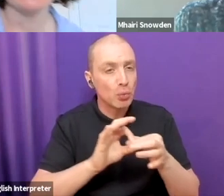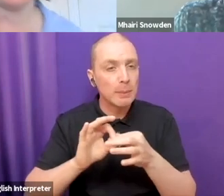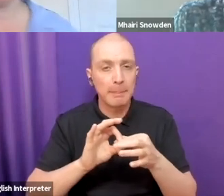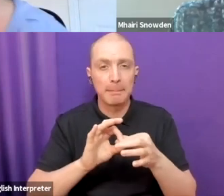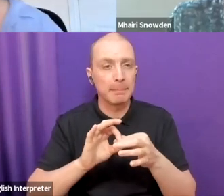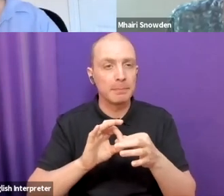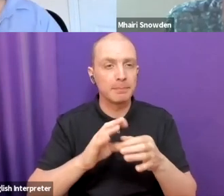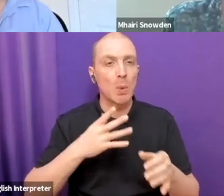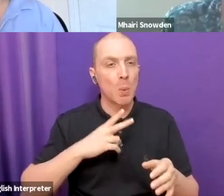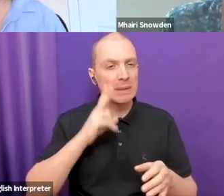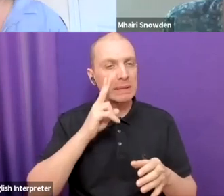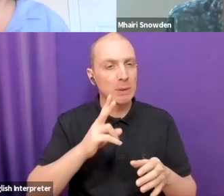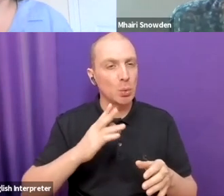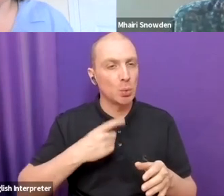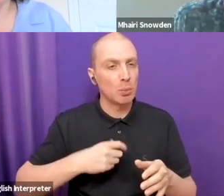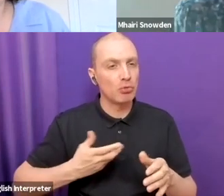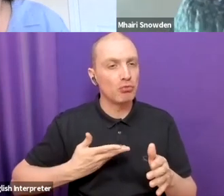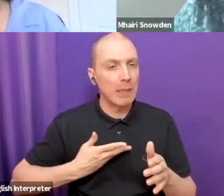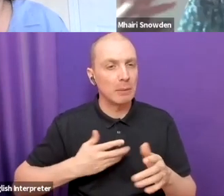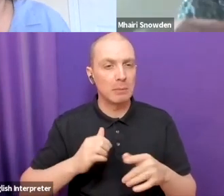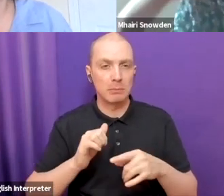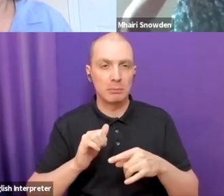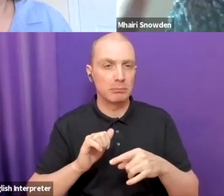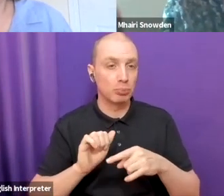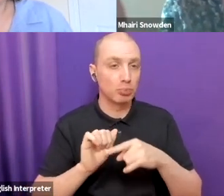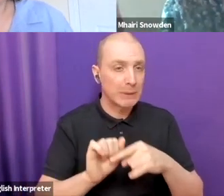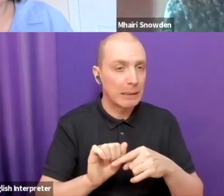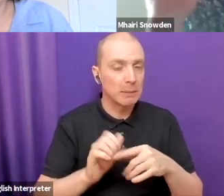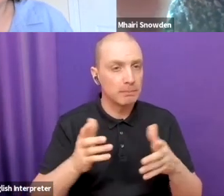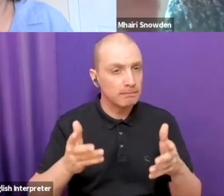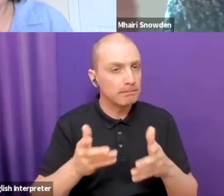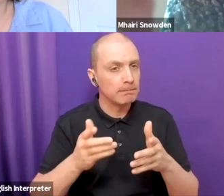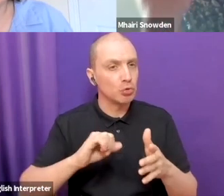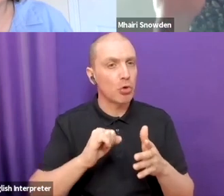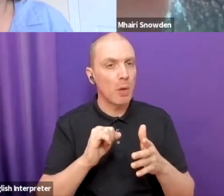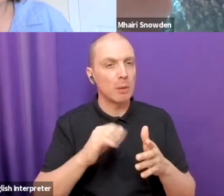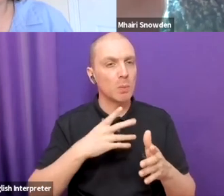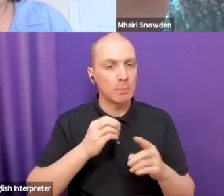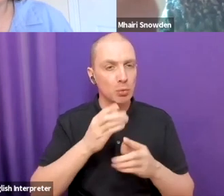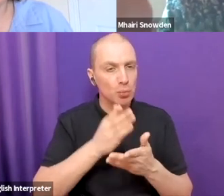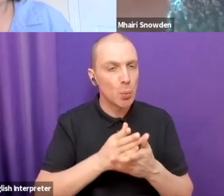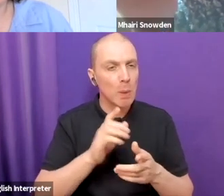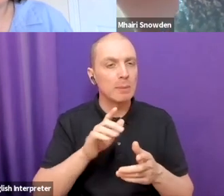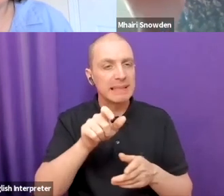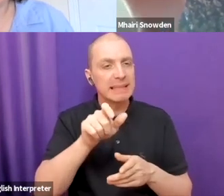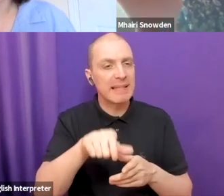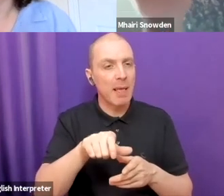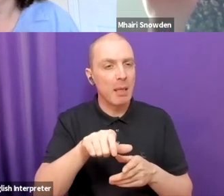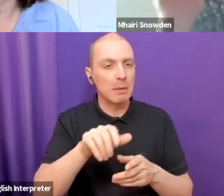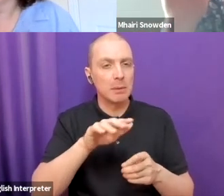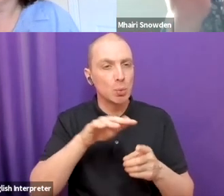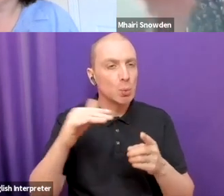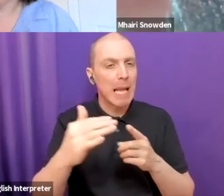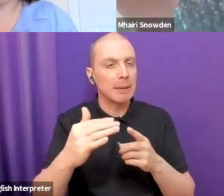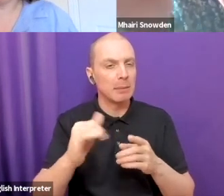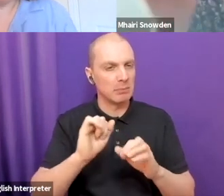of, absolutely a big part of what we do is to make sure that there's a strong civil society voice, if you